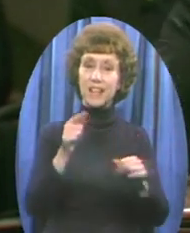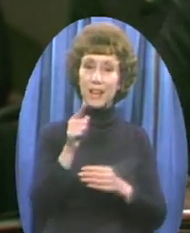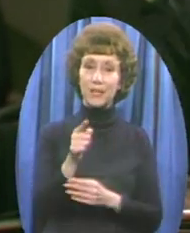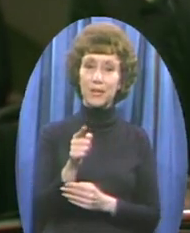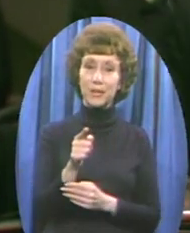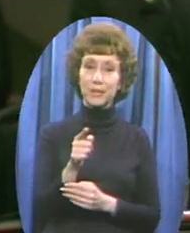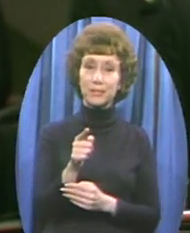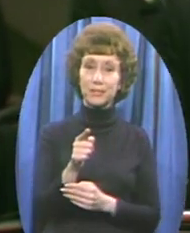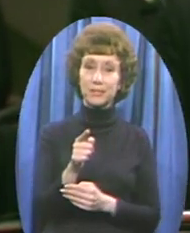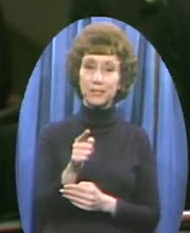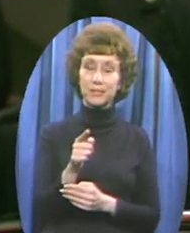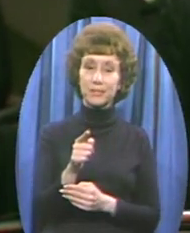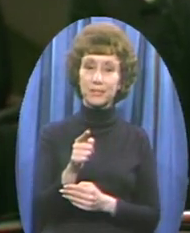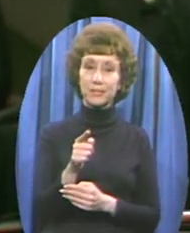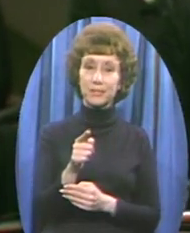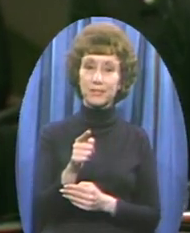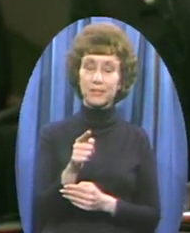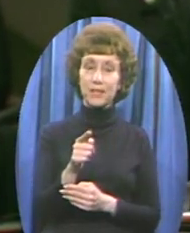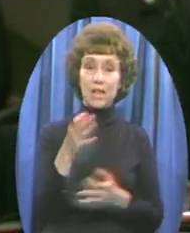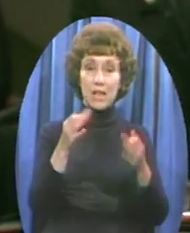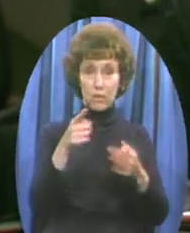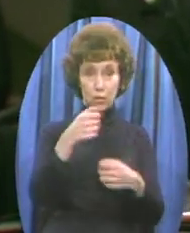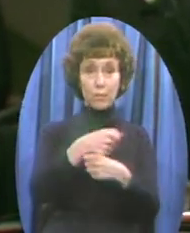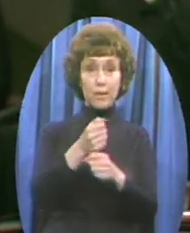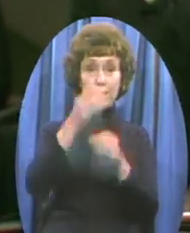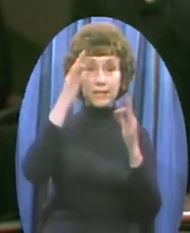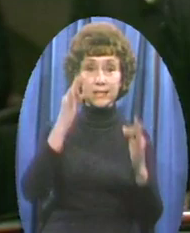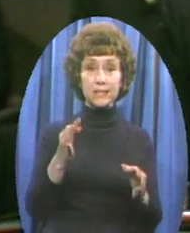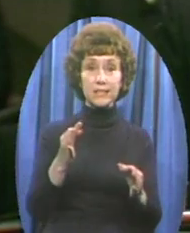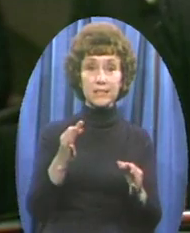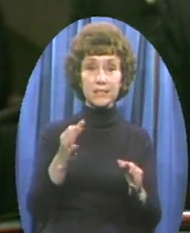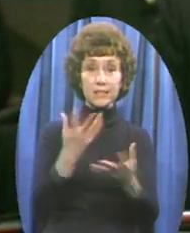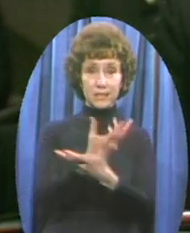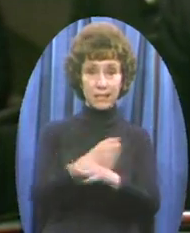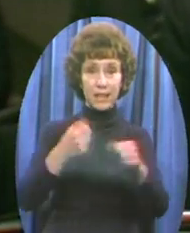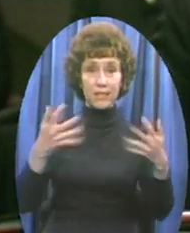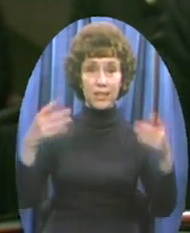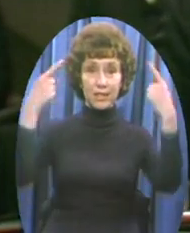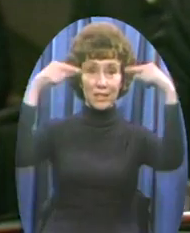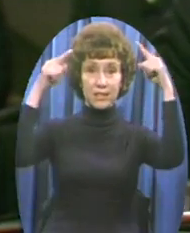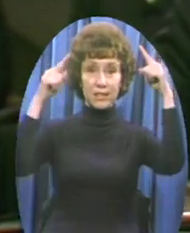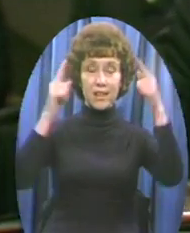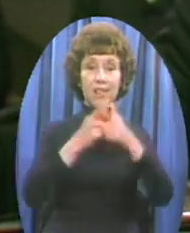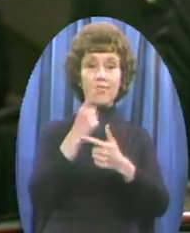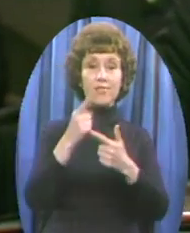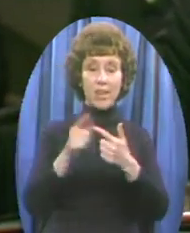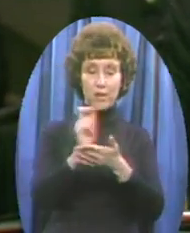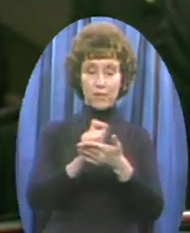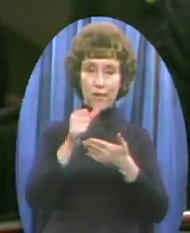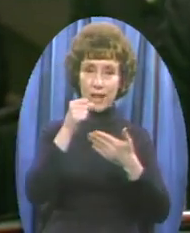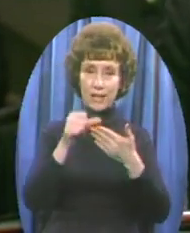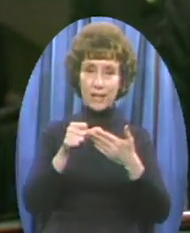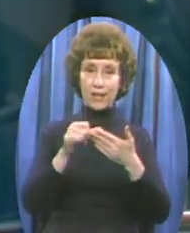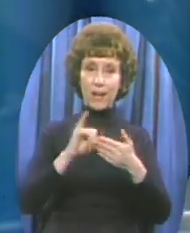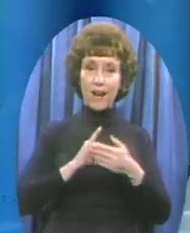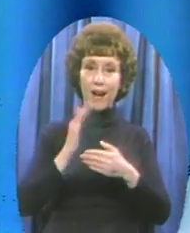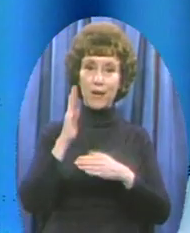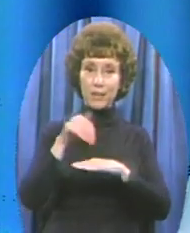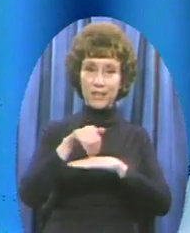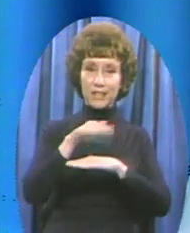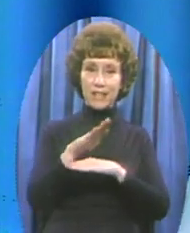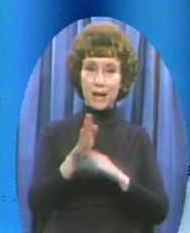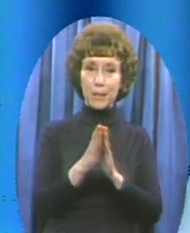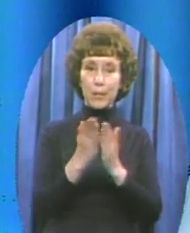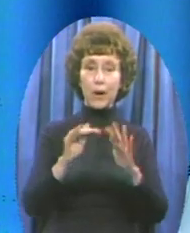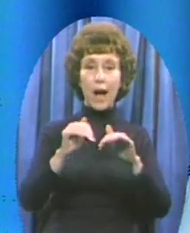you'll write to me, if you've made that decision for Christ, I'll send you a free copy of my booklet entitled How to Get Started Right. If you